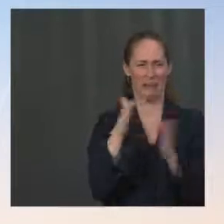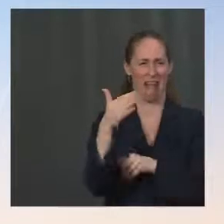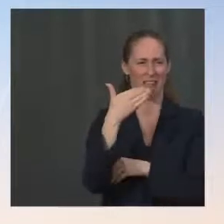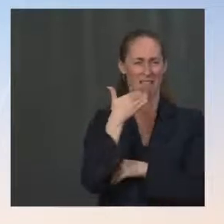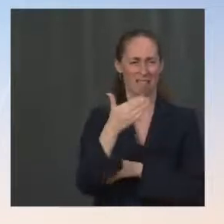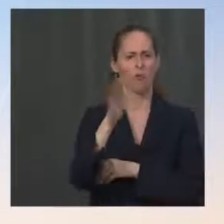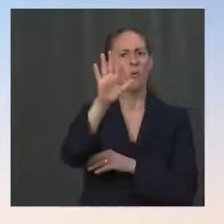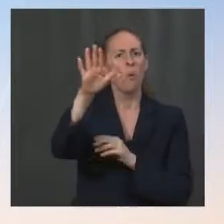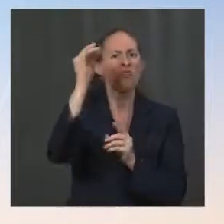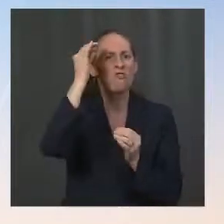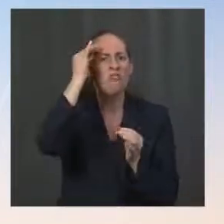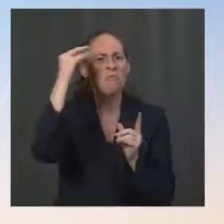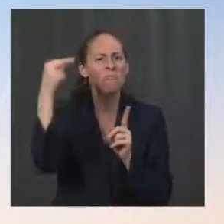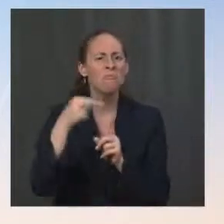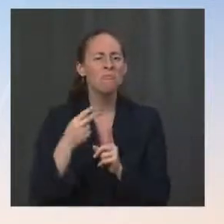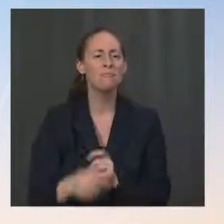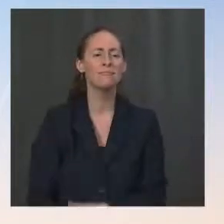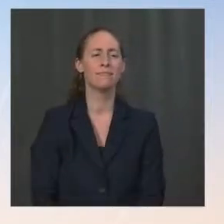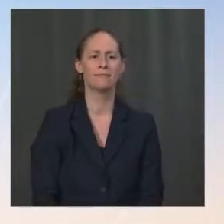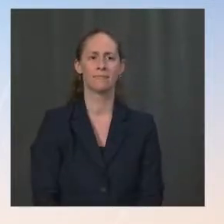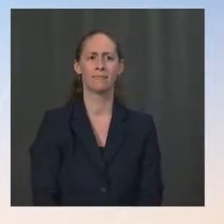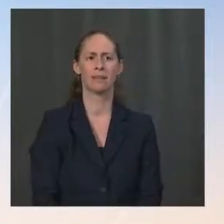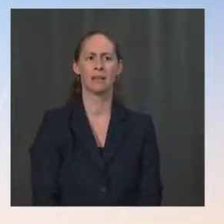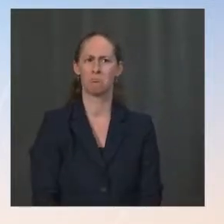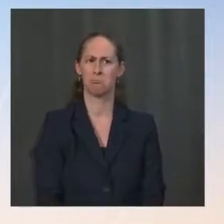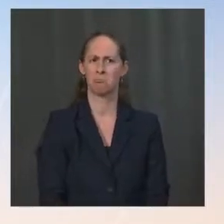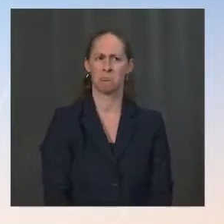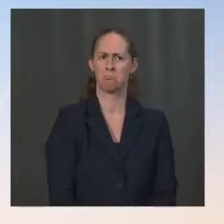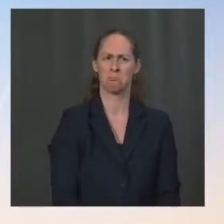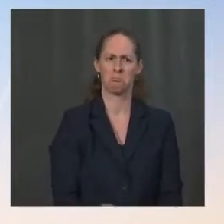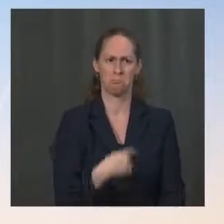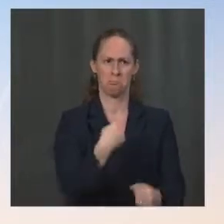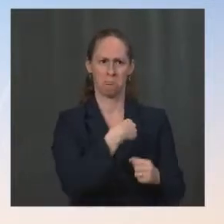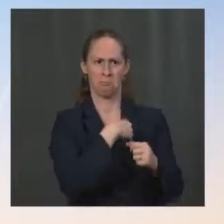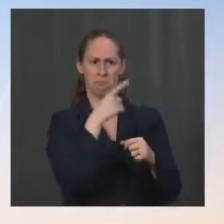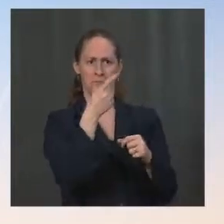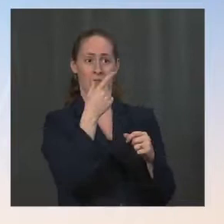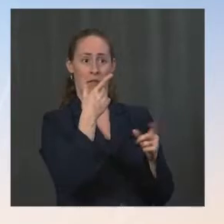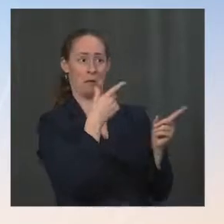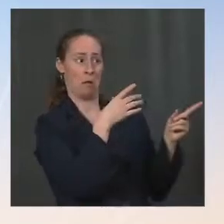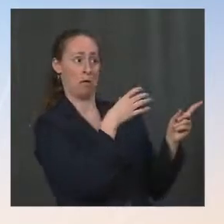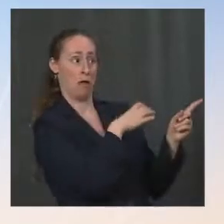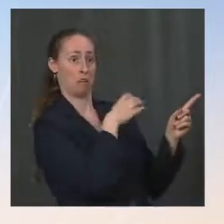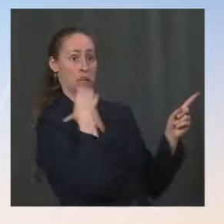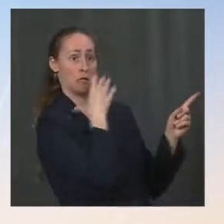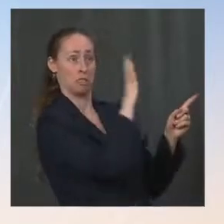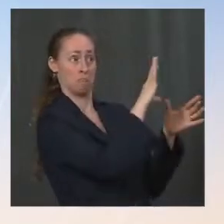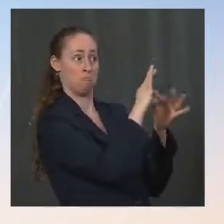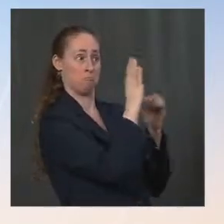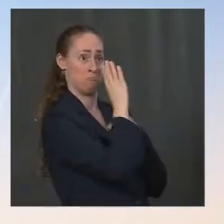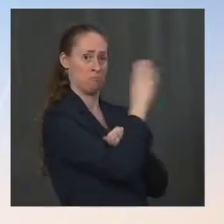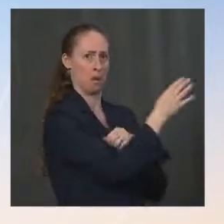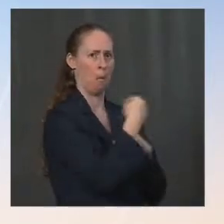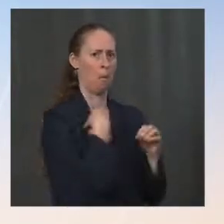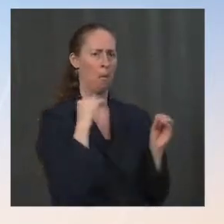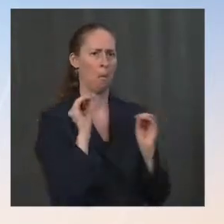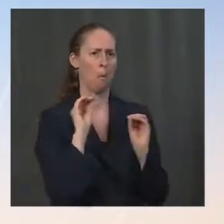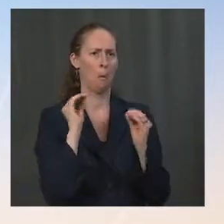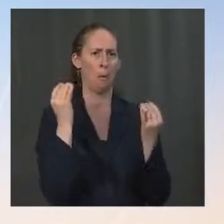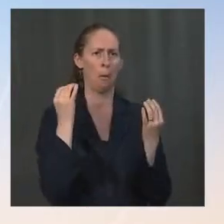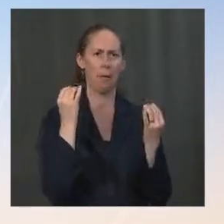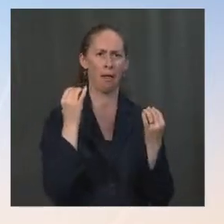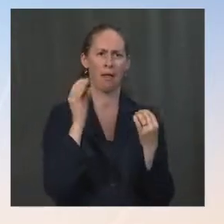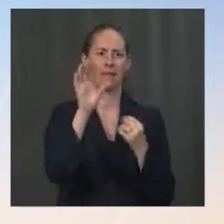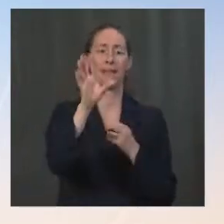have any direct response to any member of Congress, but what I will say is that it is easy to throw stones or be a critic from the